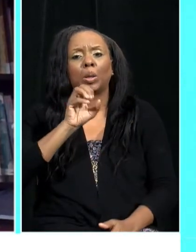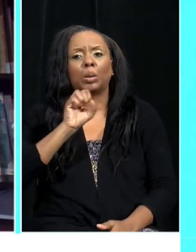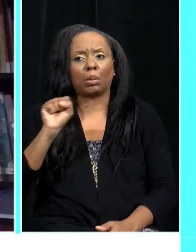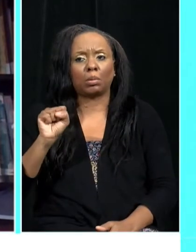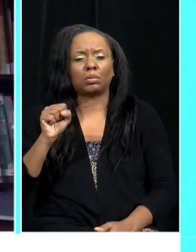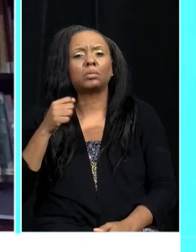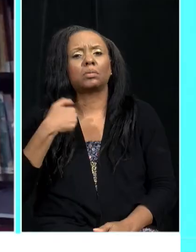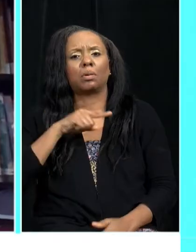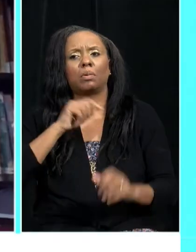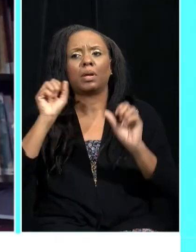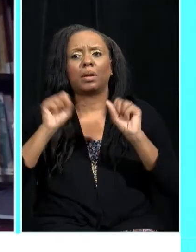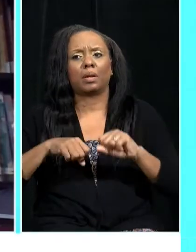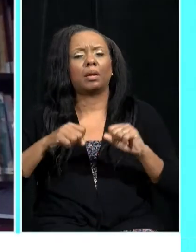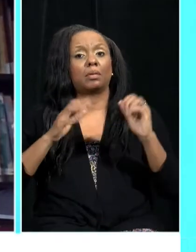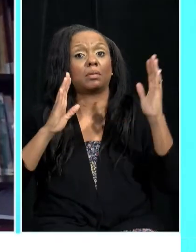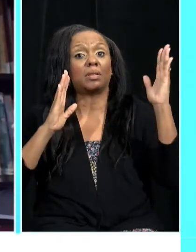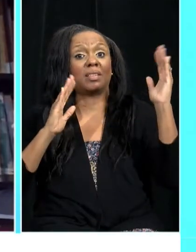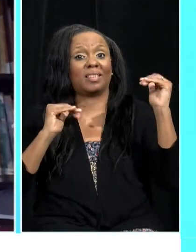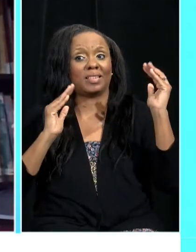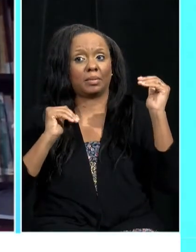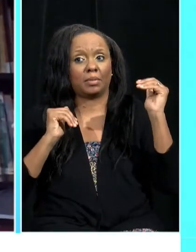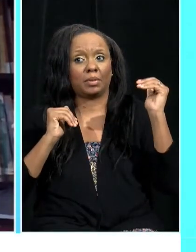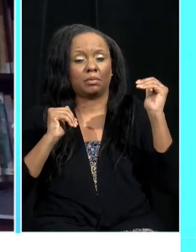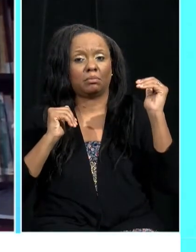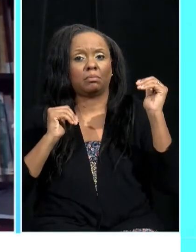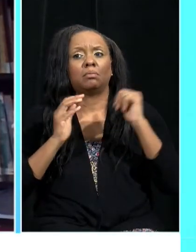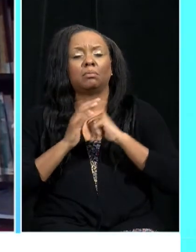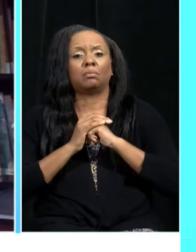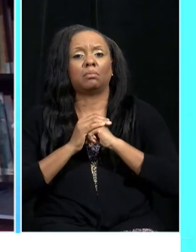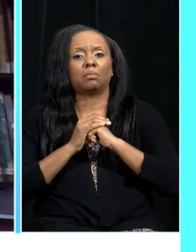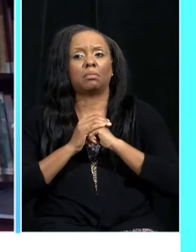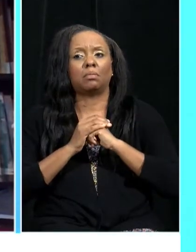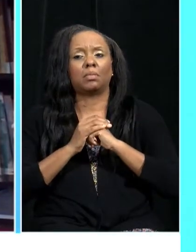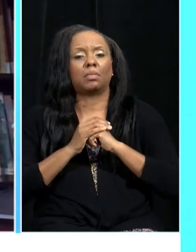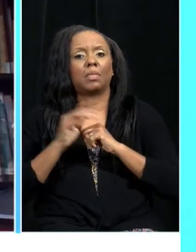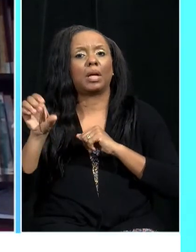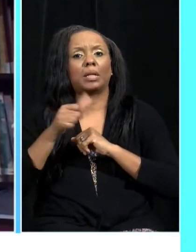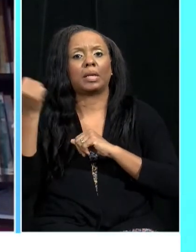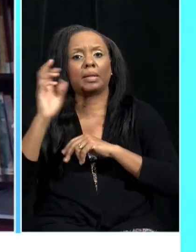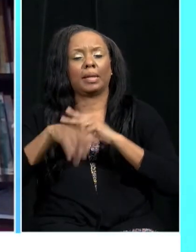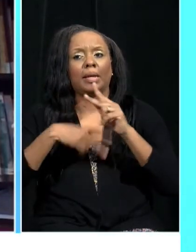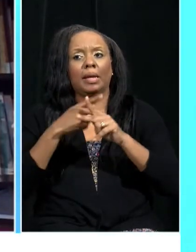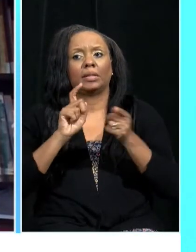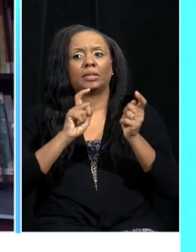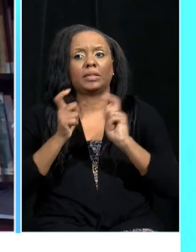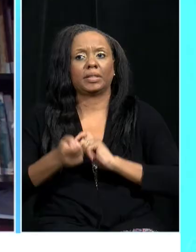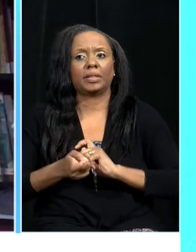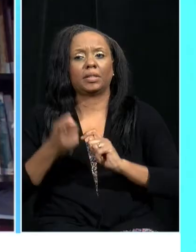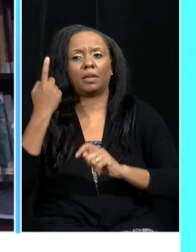recapitalization and refunding, a sort of reform towards the NIS. And I don't know if I've answered your